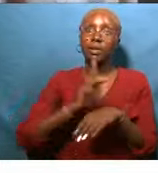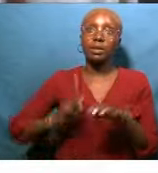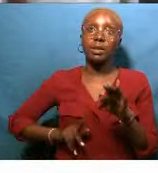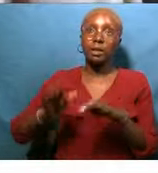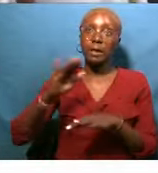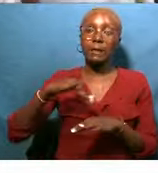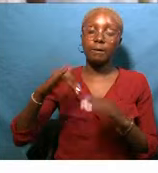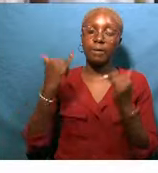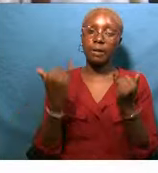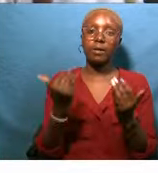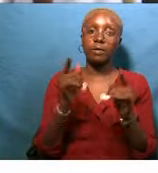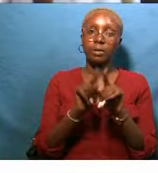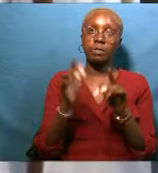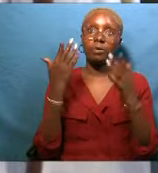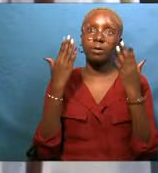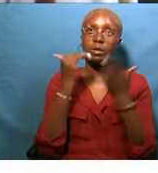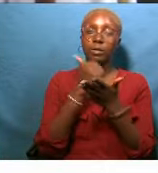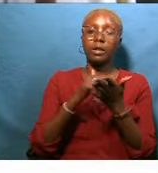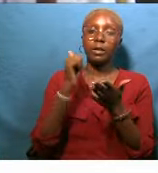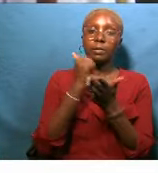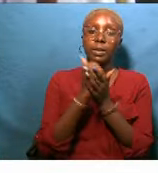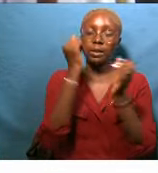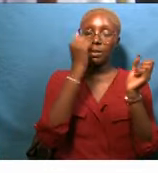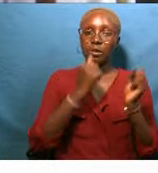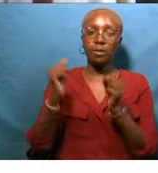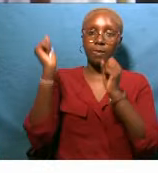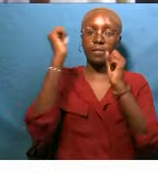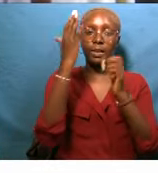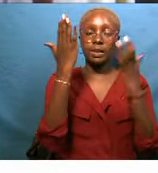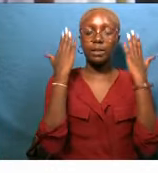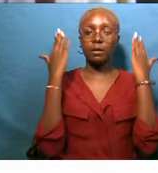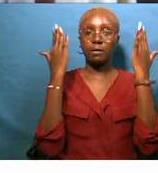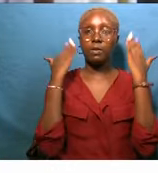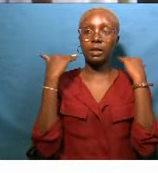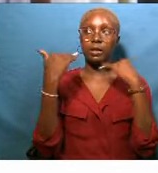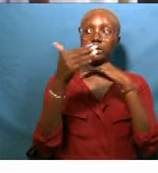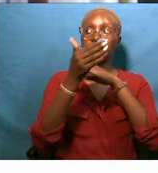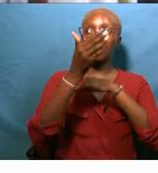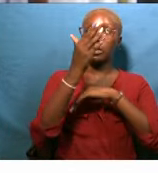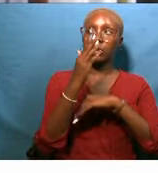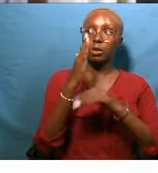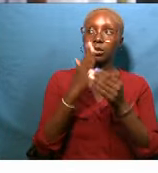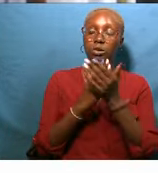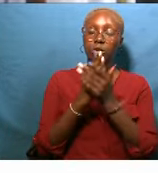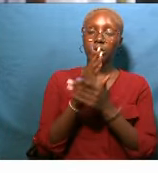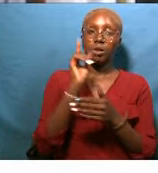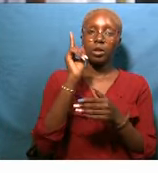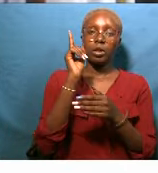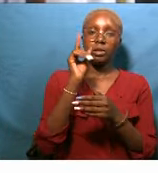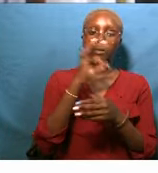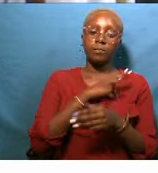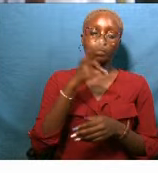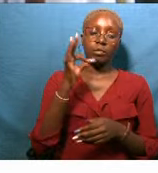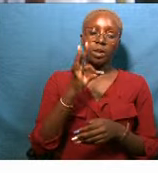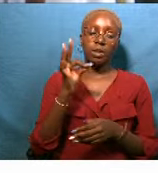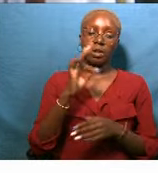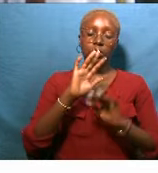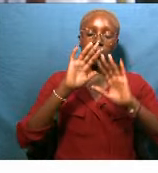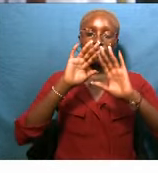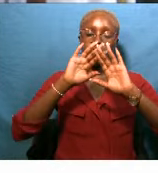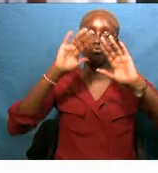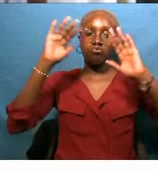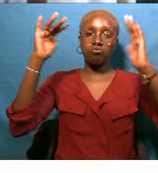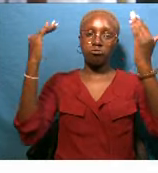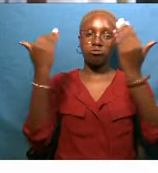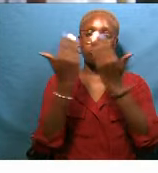Amen. Almighty and everlasting God, by whose Spirit the whole body